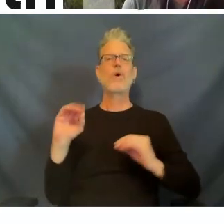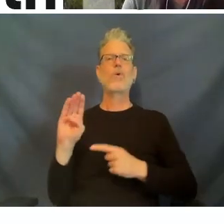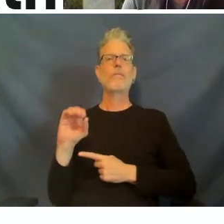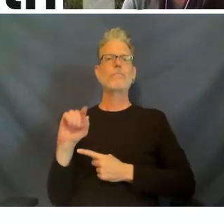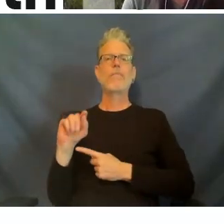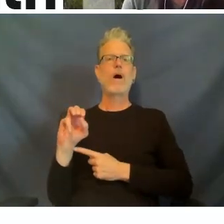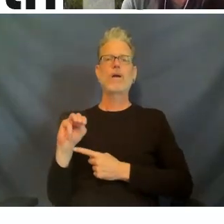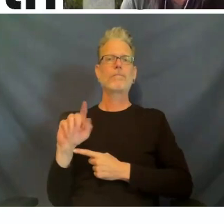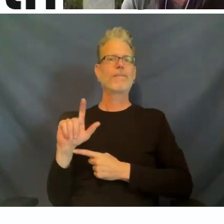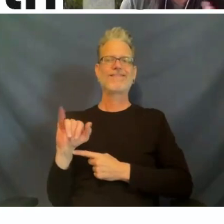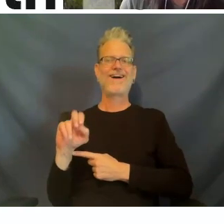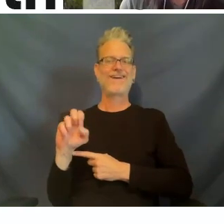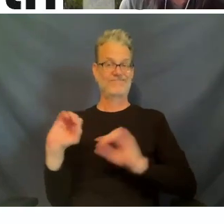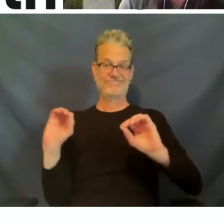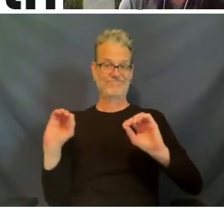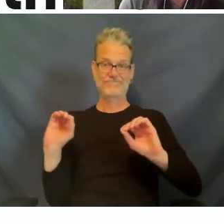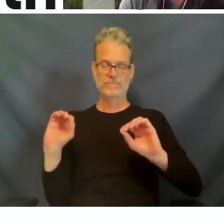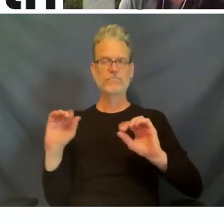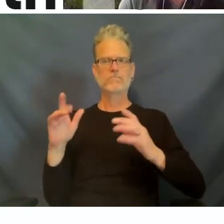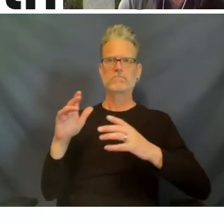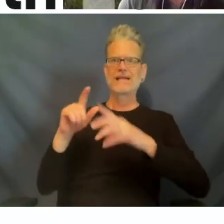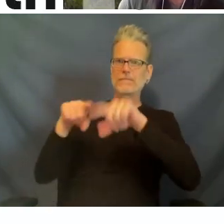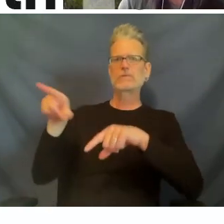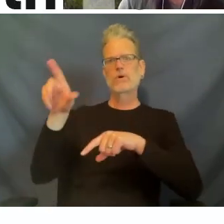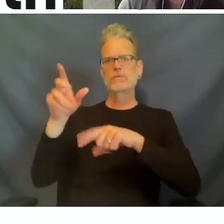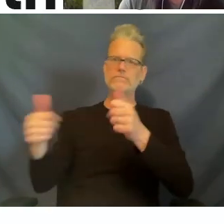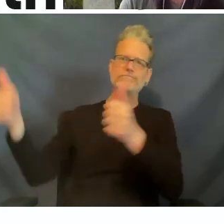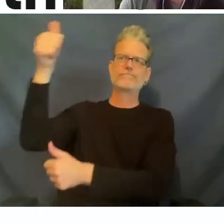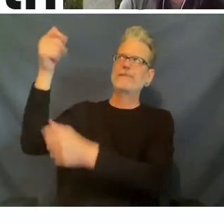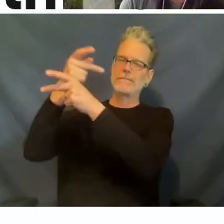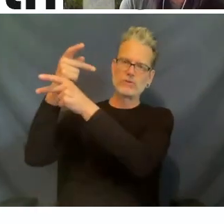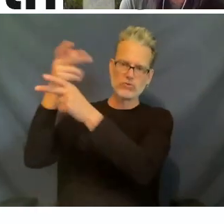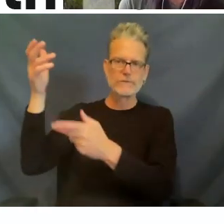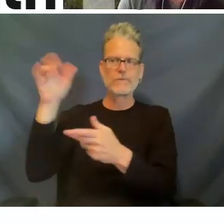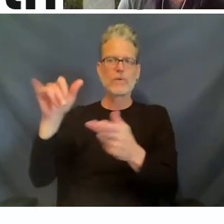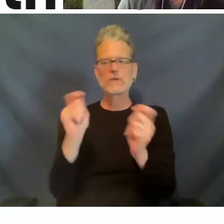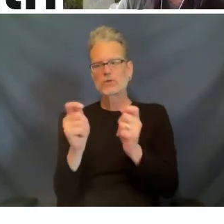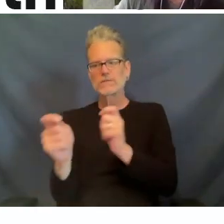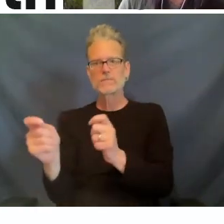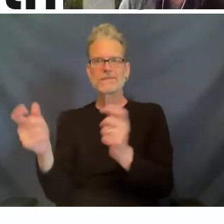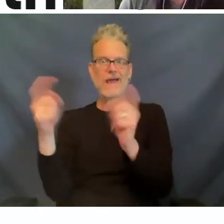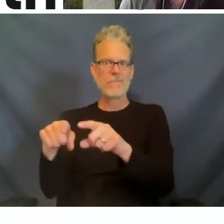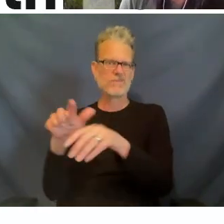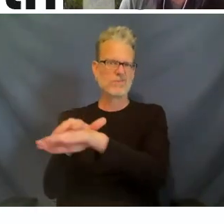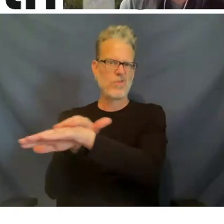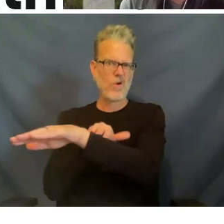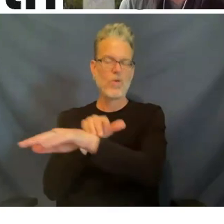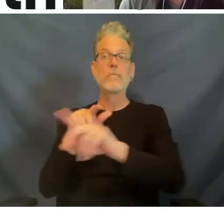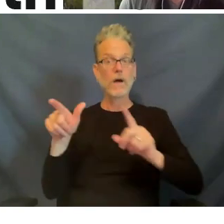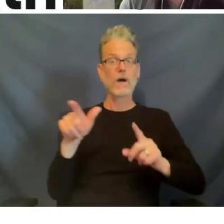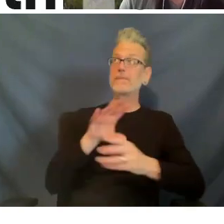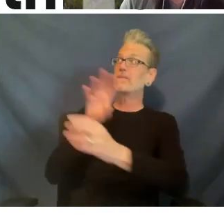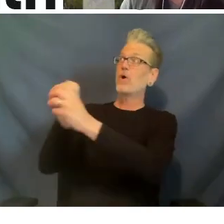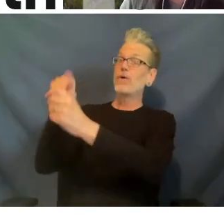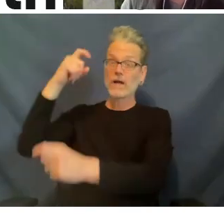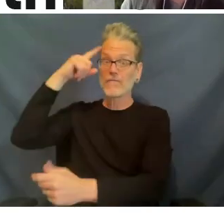priorities based on administrations, and these adjustments are often slow moving. However, being part of the government,